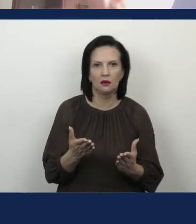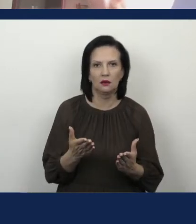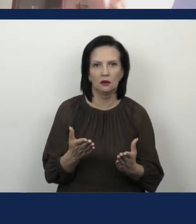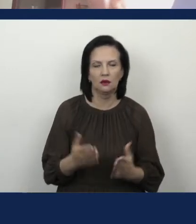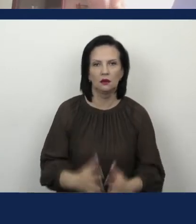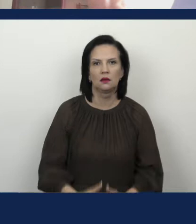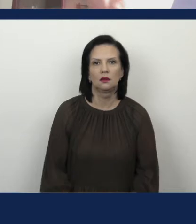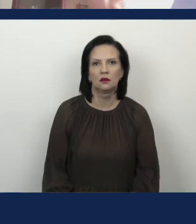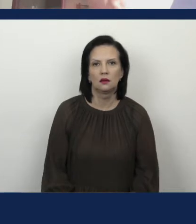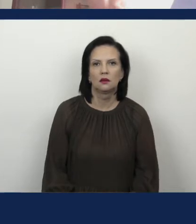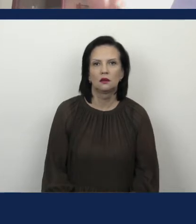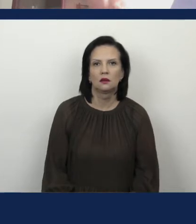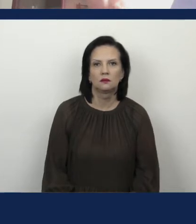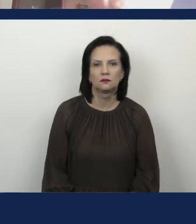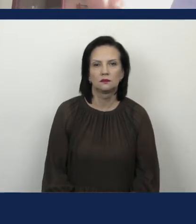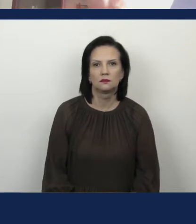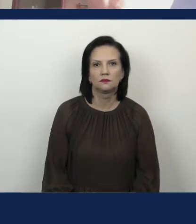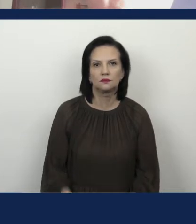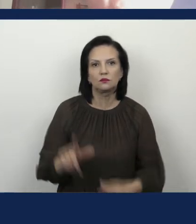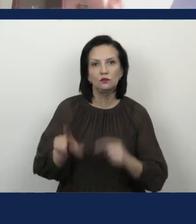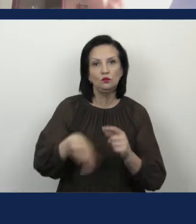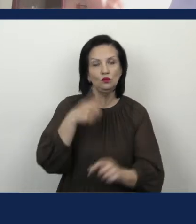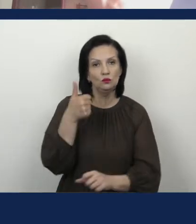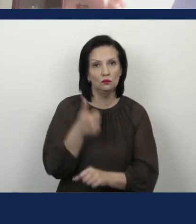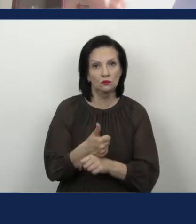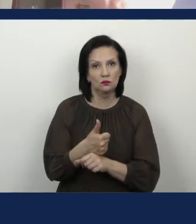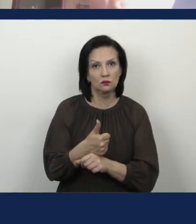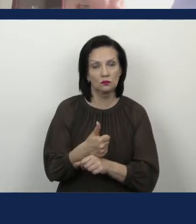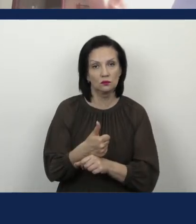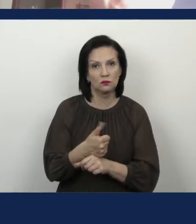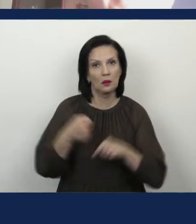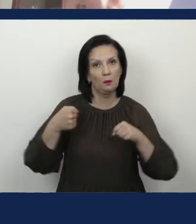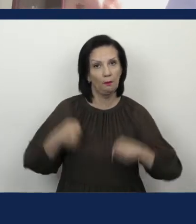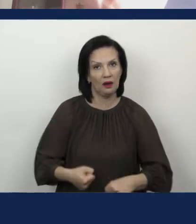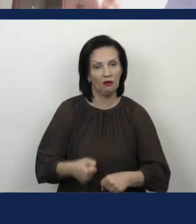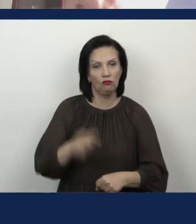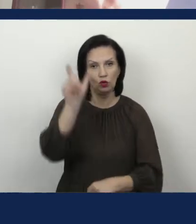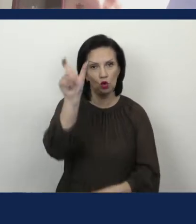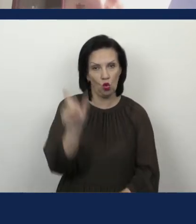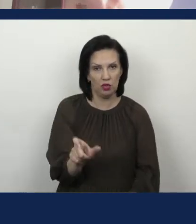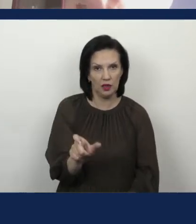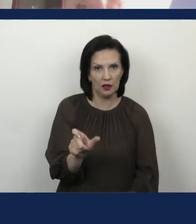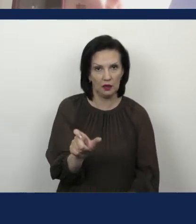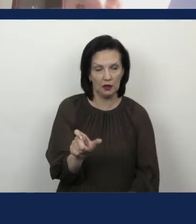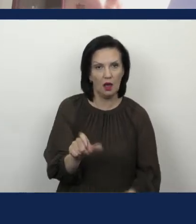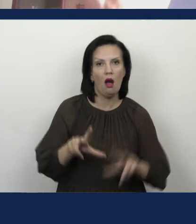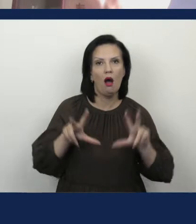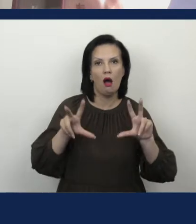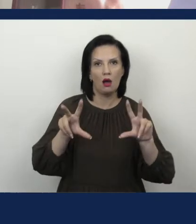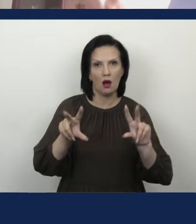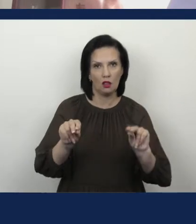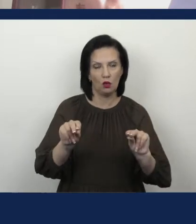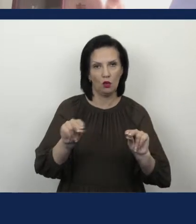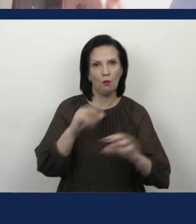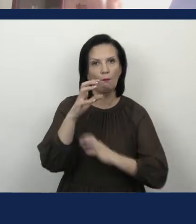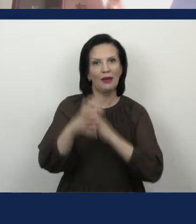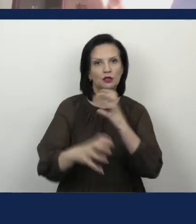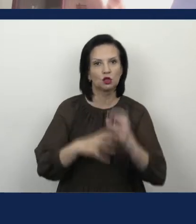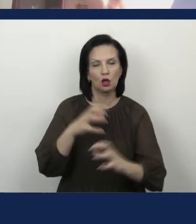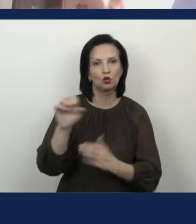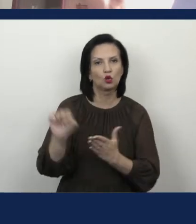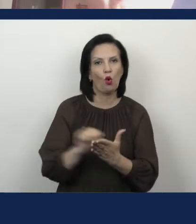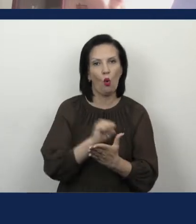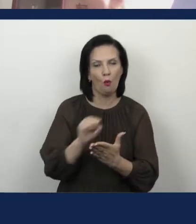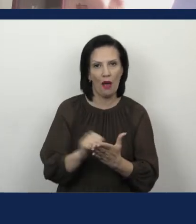extending to the issues of fundamental human rights guaranteed by the international